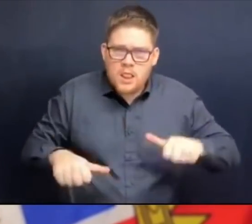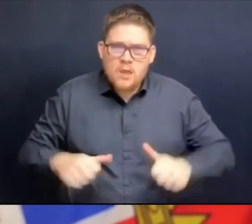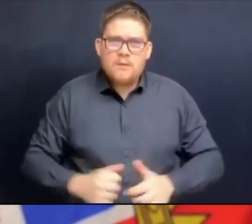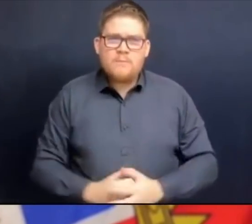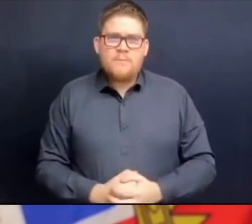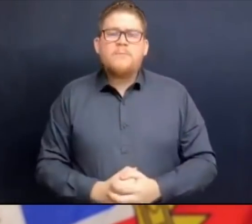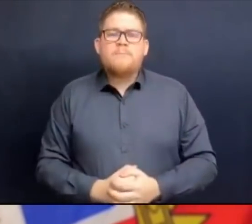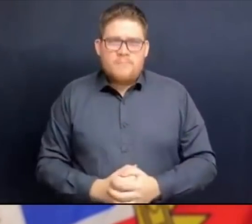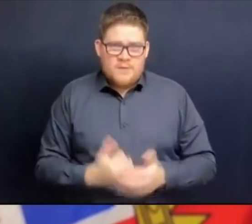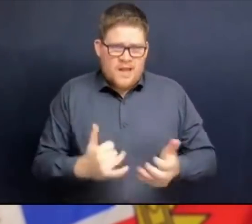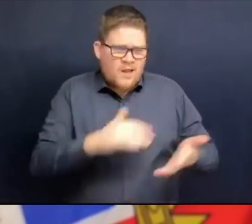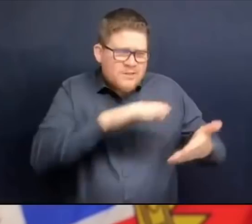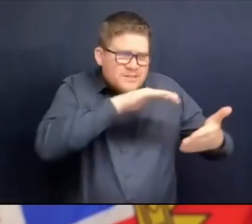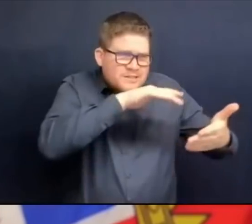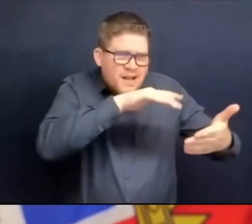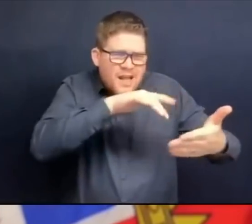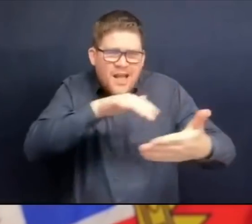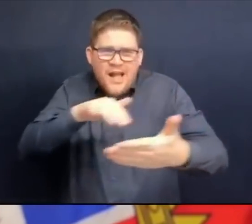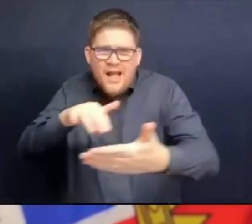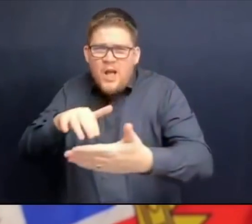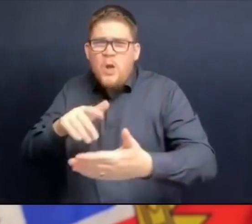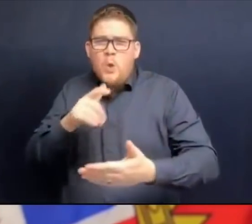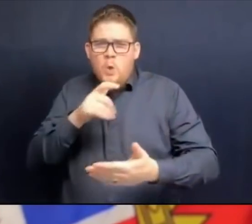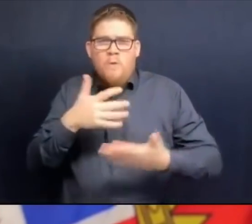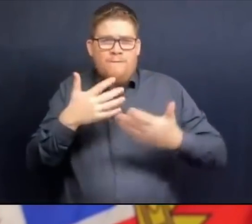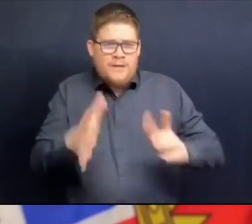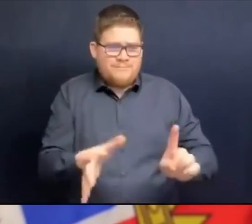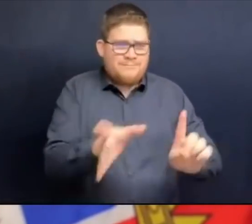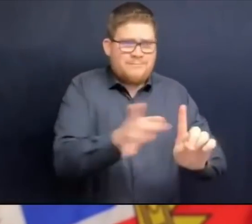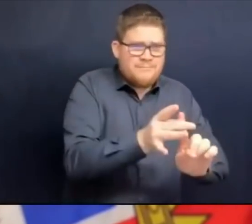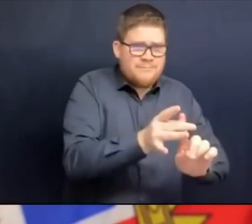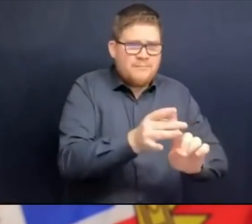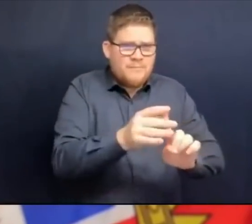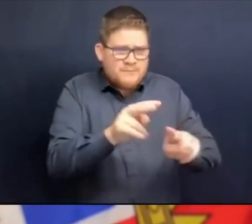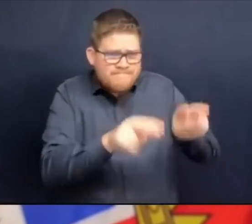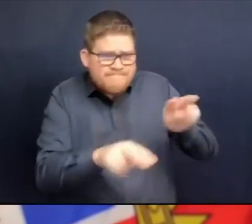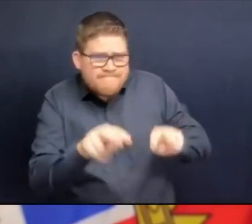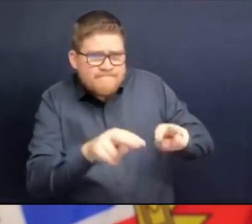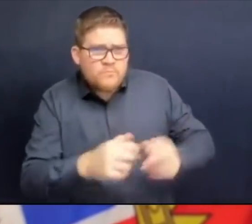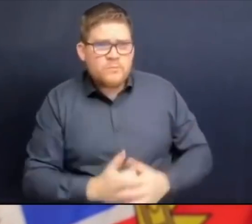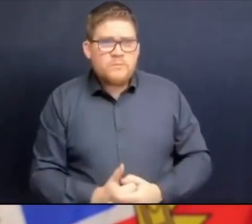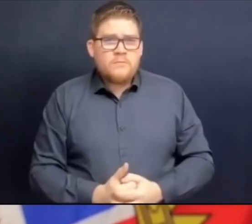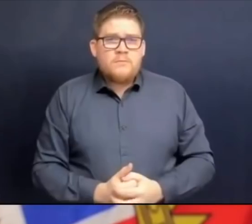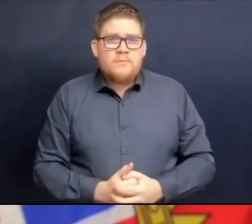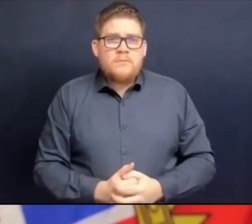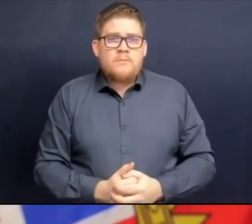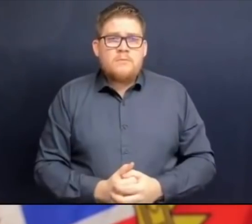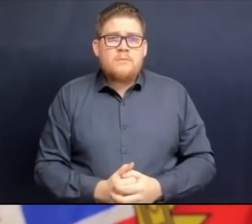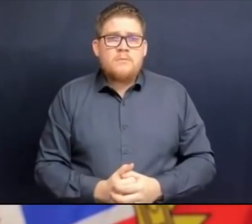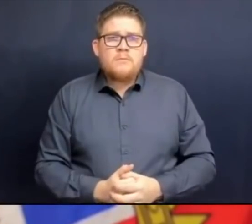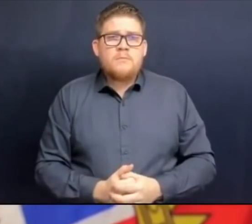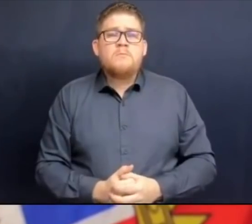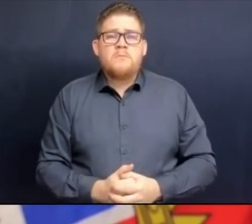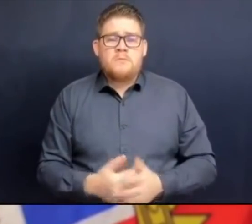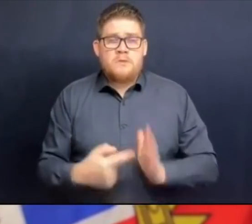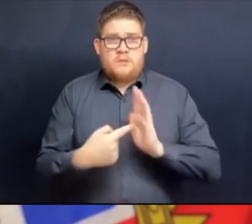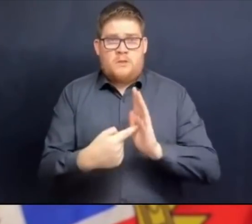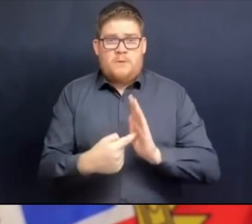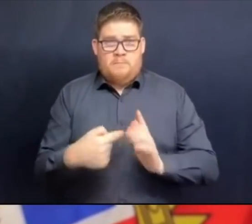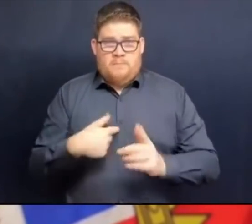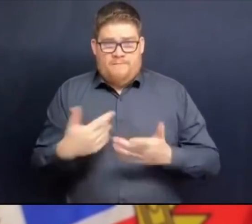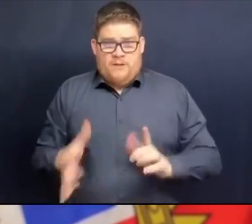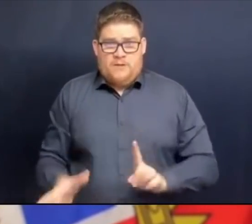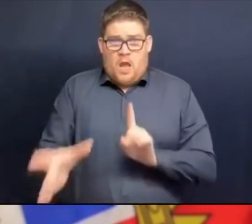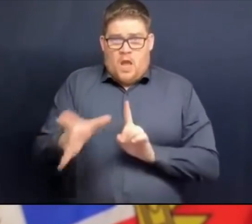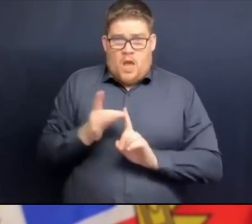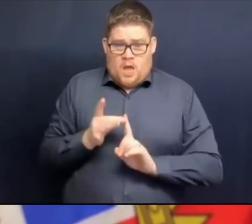do know from real-world data, and we've said this multiple times, is that at least in the short term, people who've been